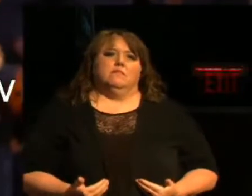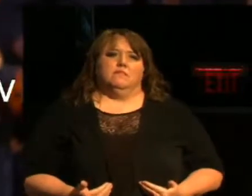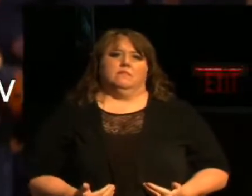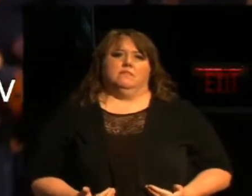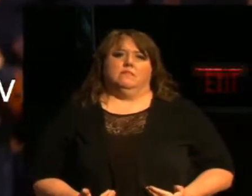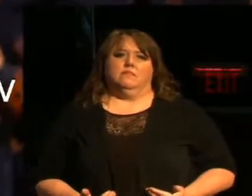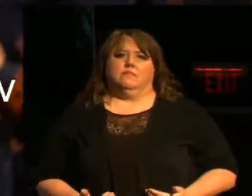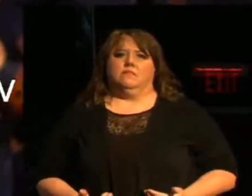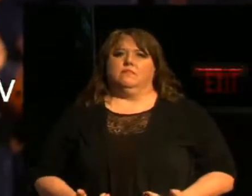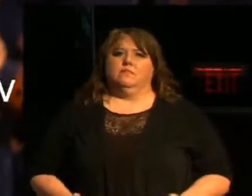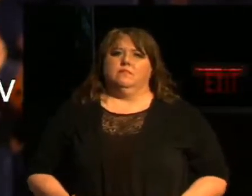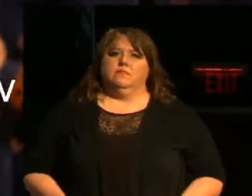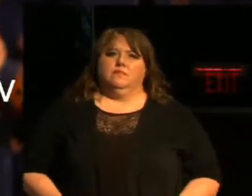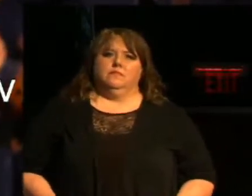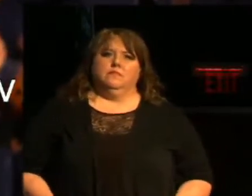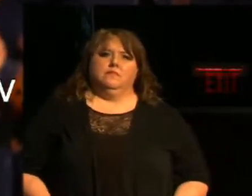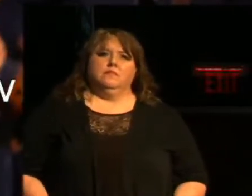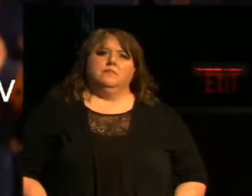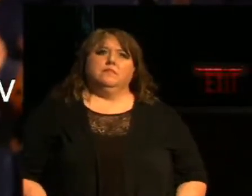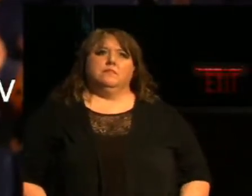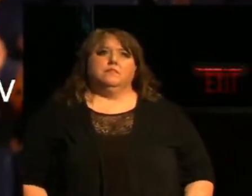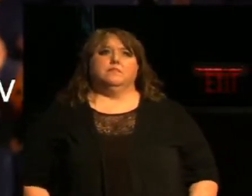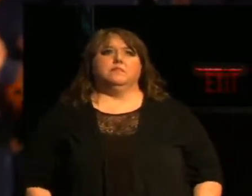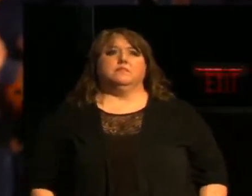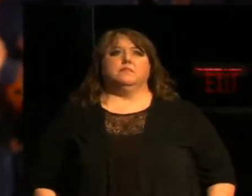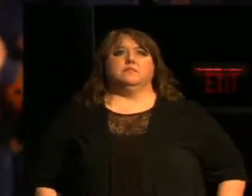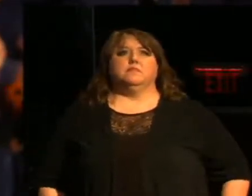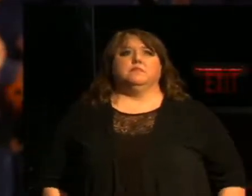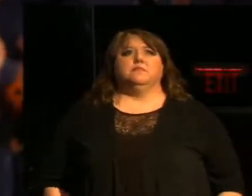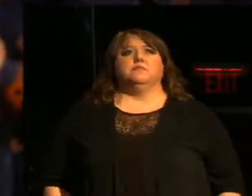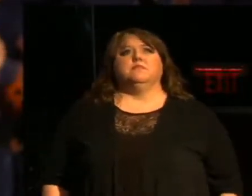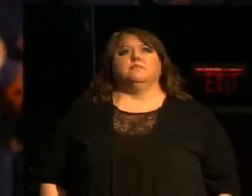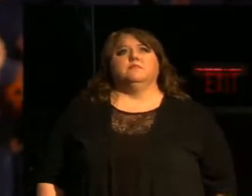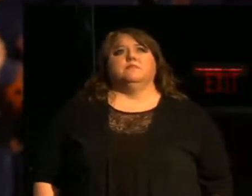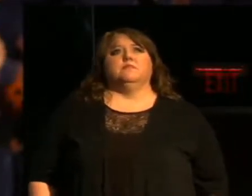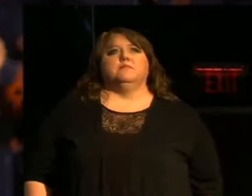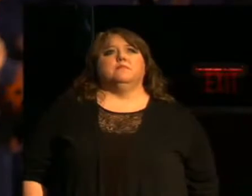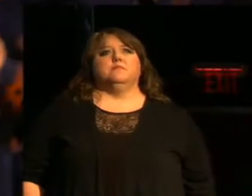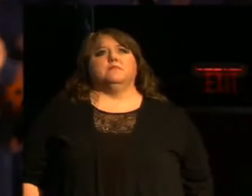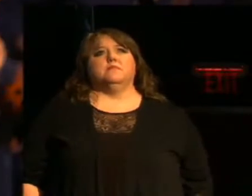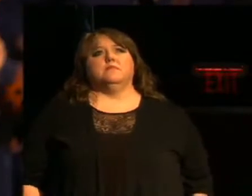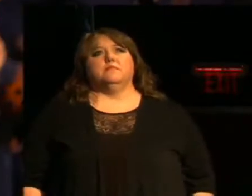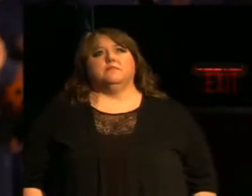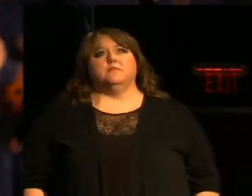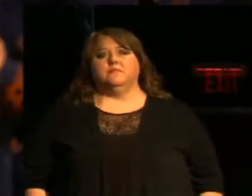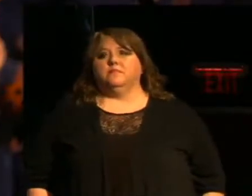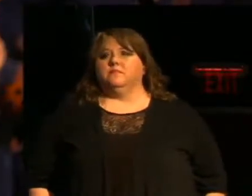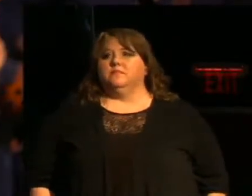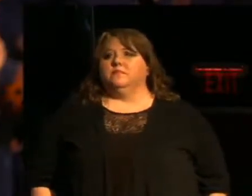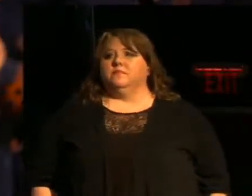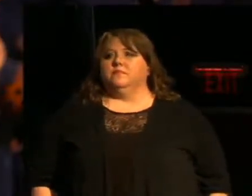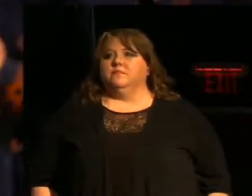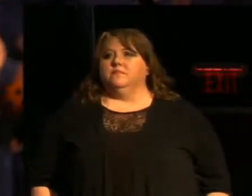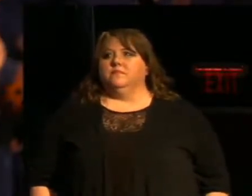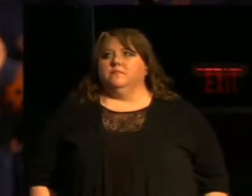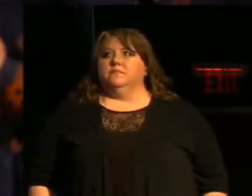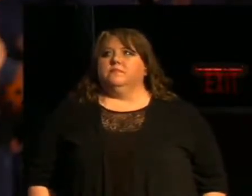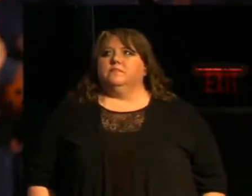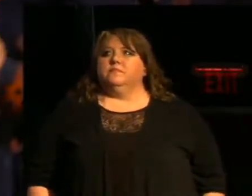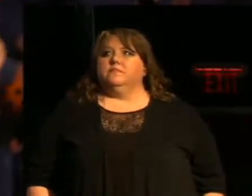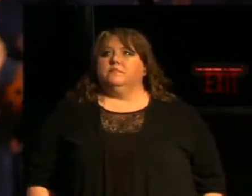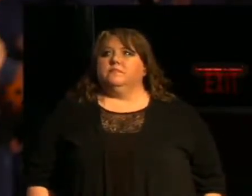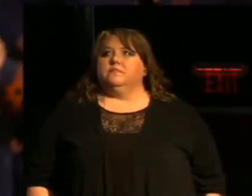And knowing that wherever you are, wherever you stand, you are a child of God first and foremost. Did you know you were a child